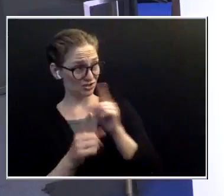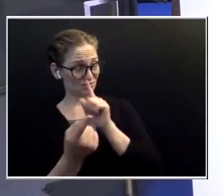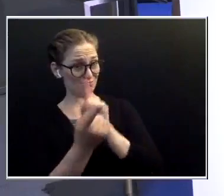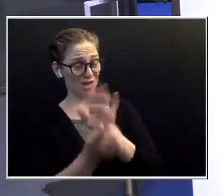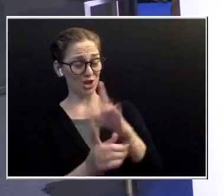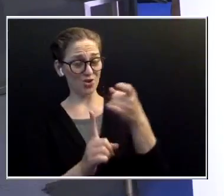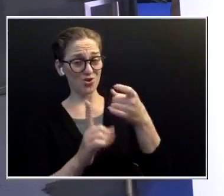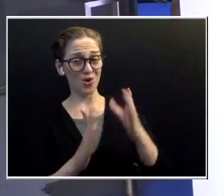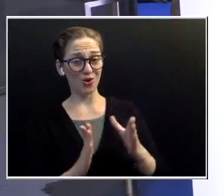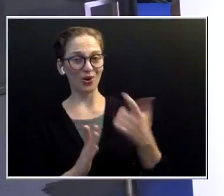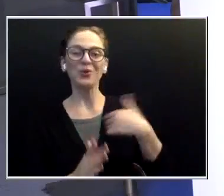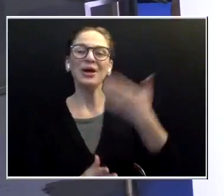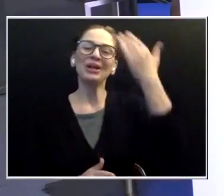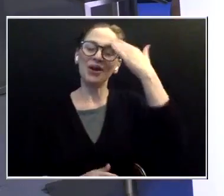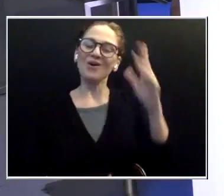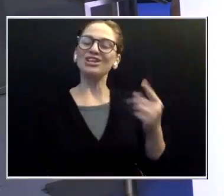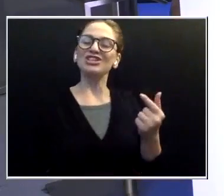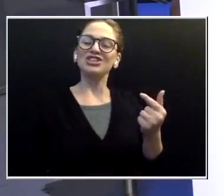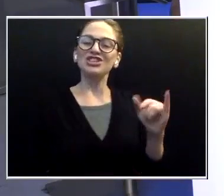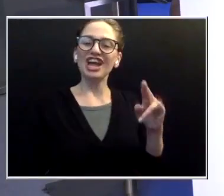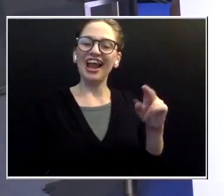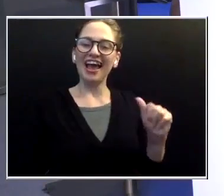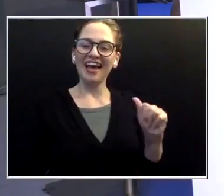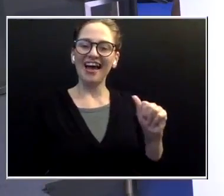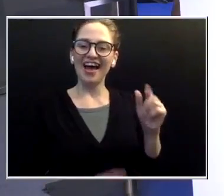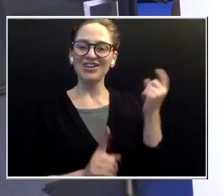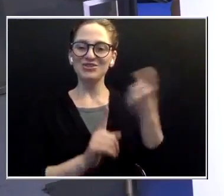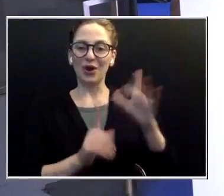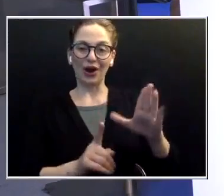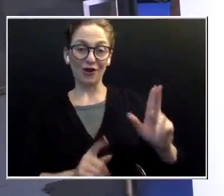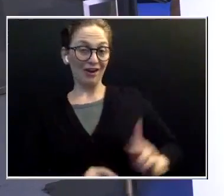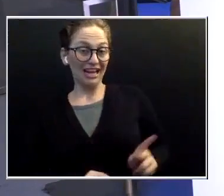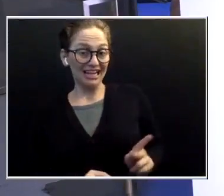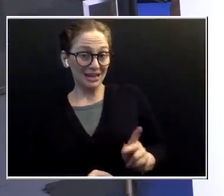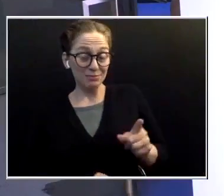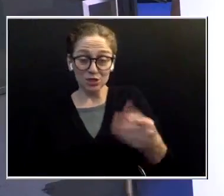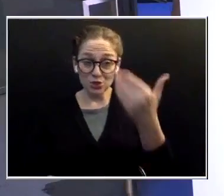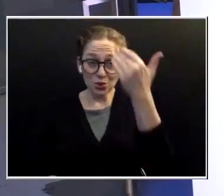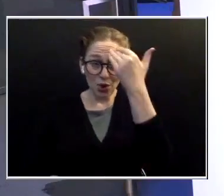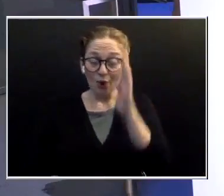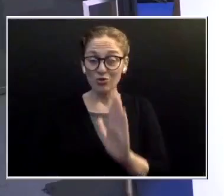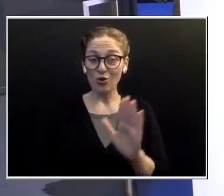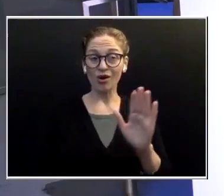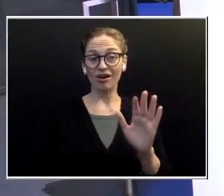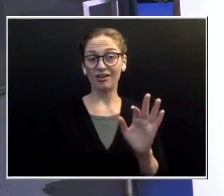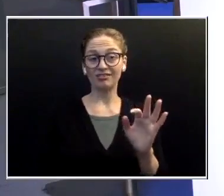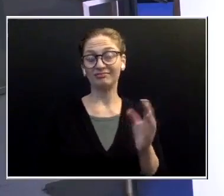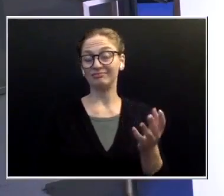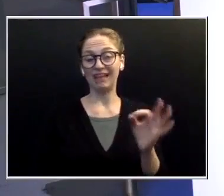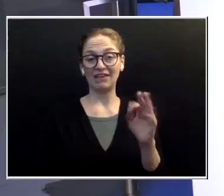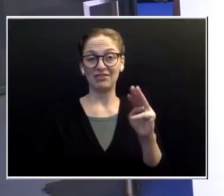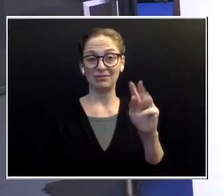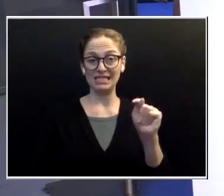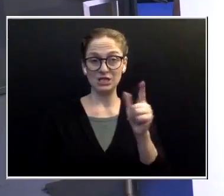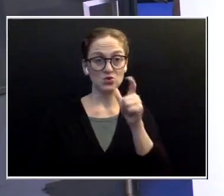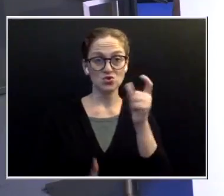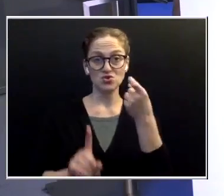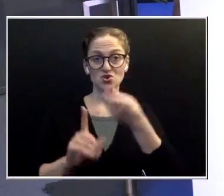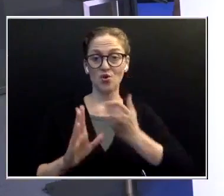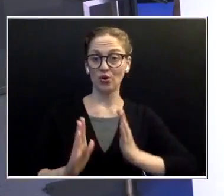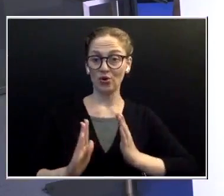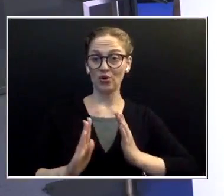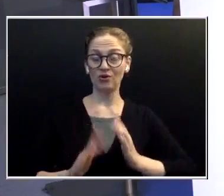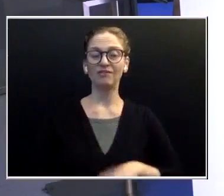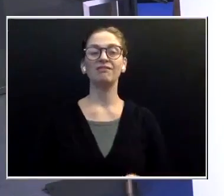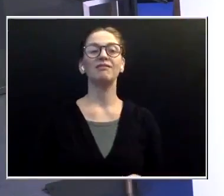your donor, but would you know where your fecal donor came from or who they are? My fecal donor came